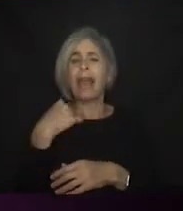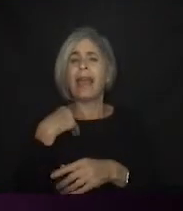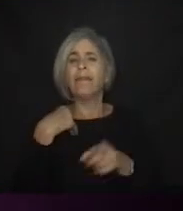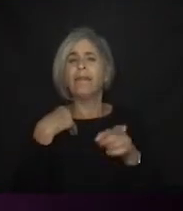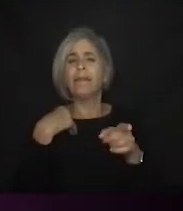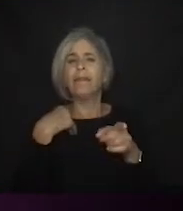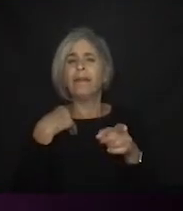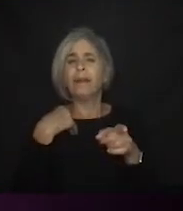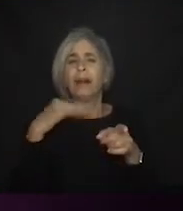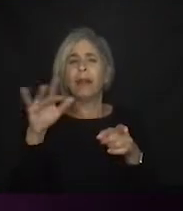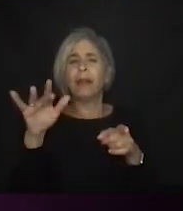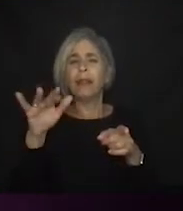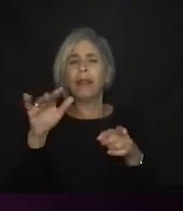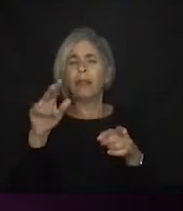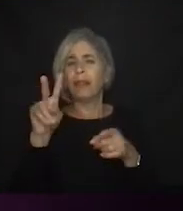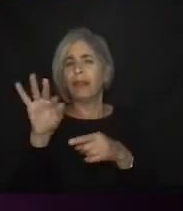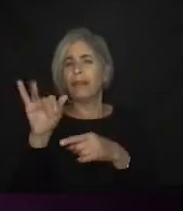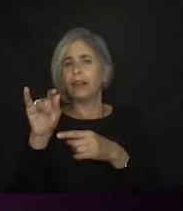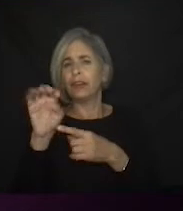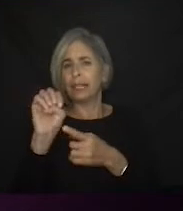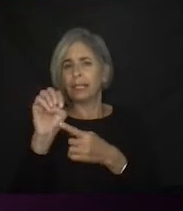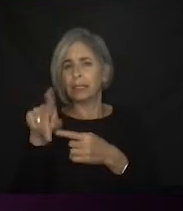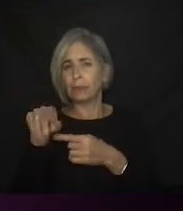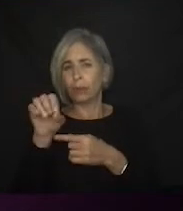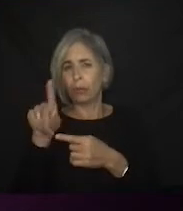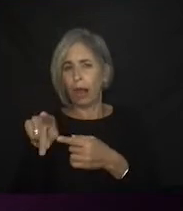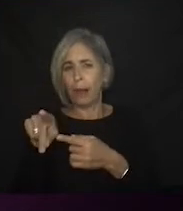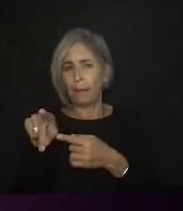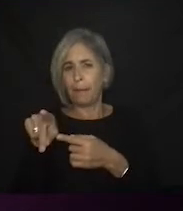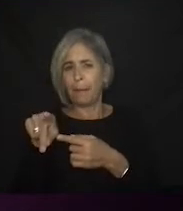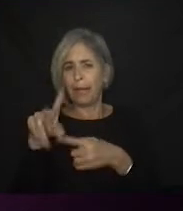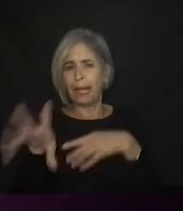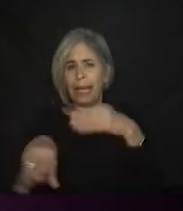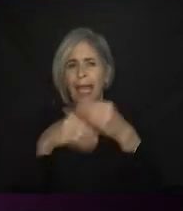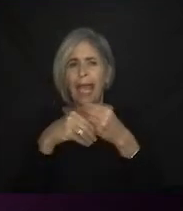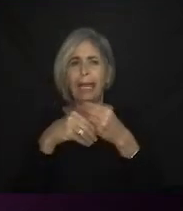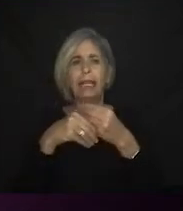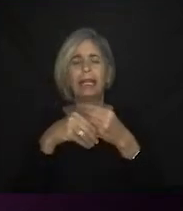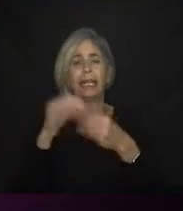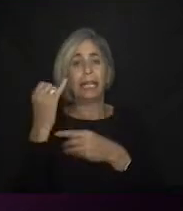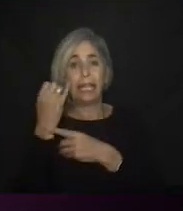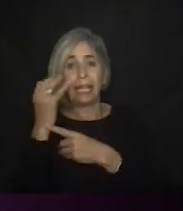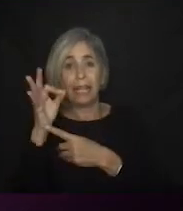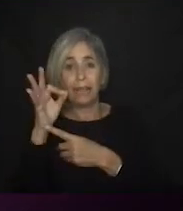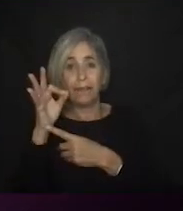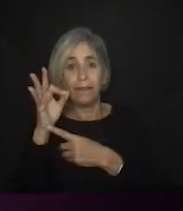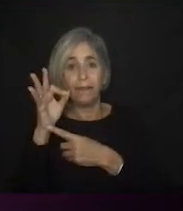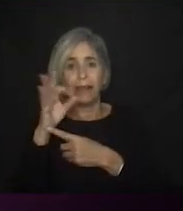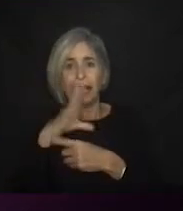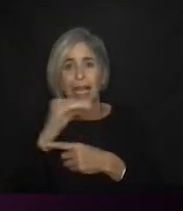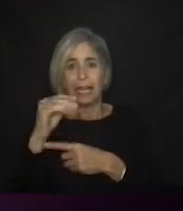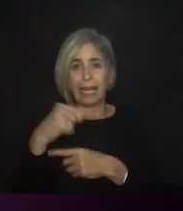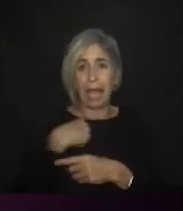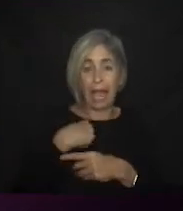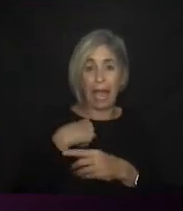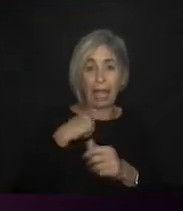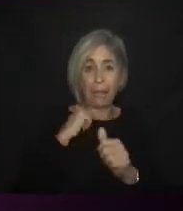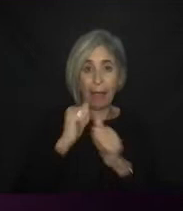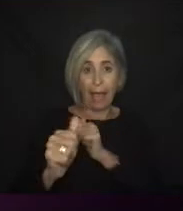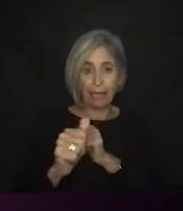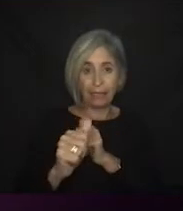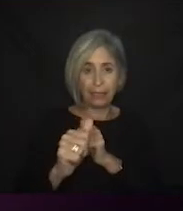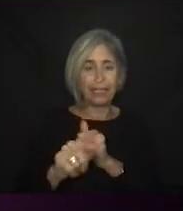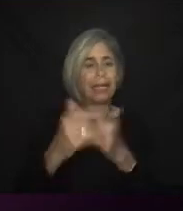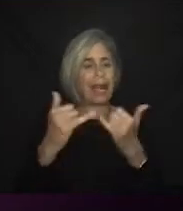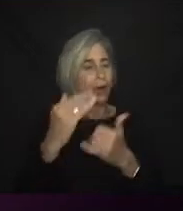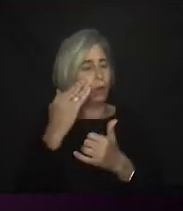have the variance prop, and I added I passed it div variance. So now